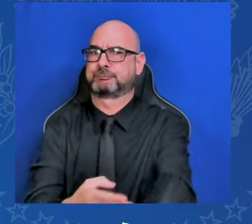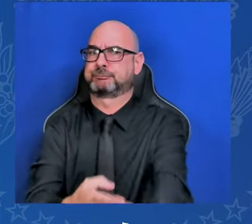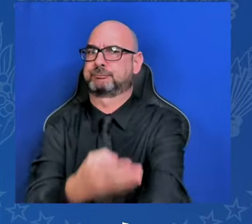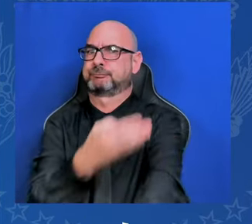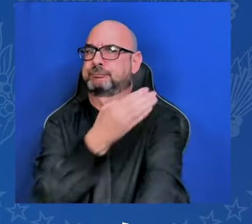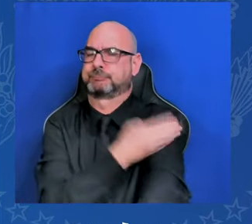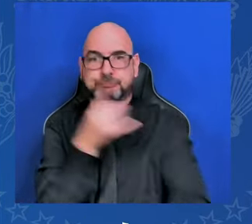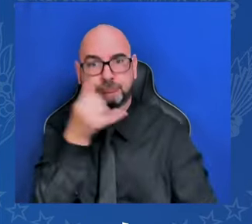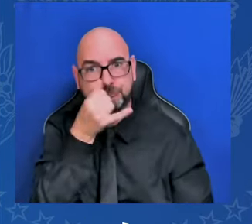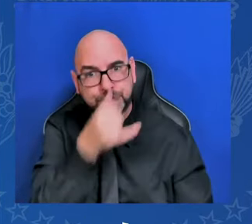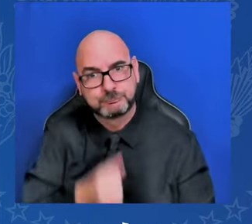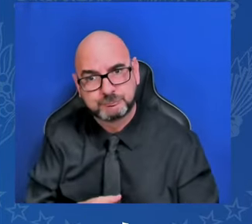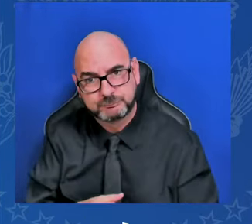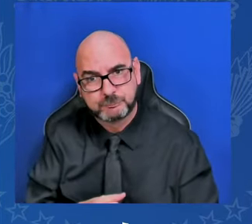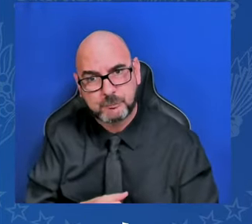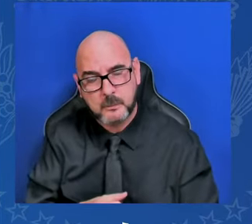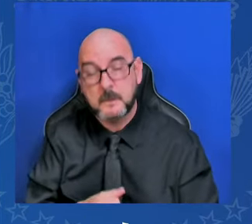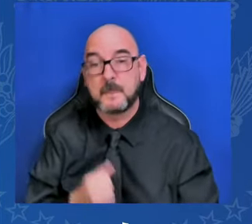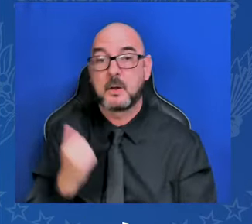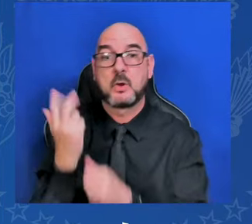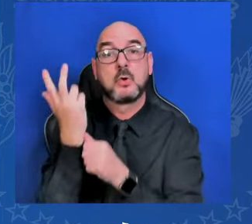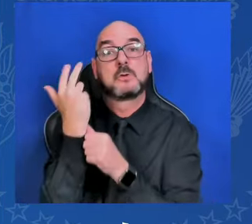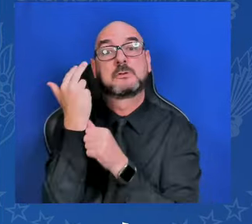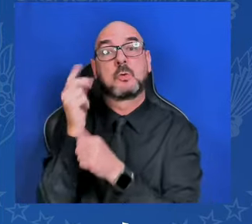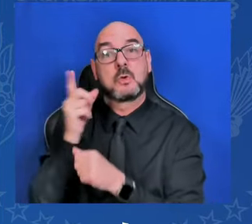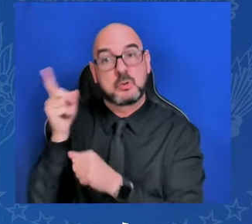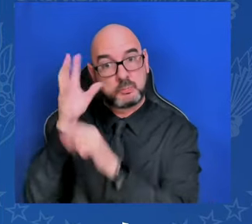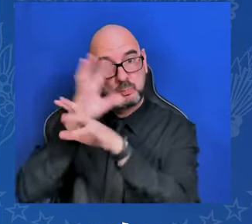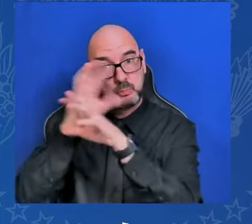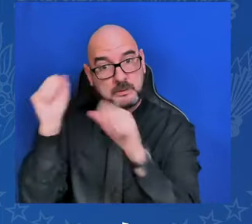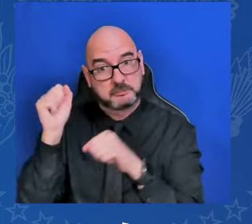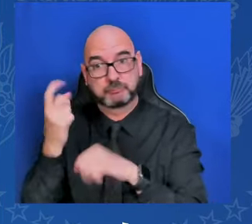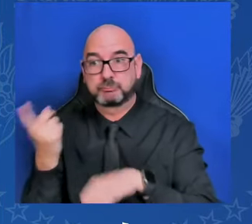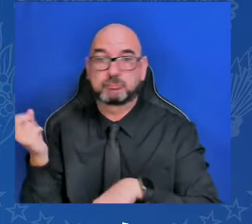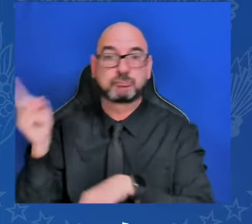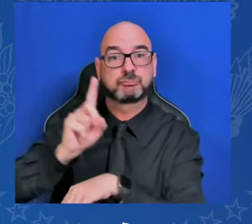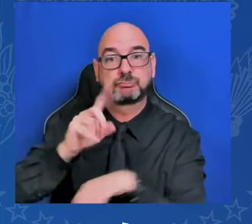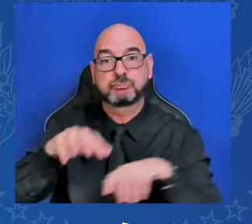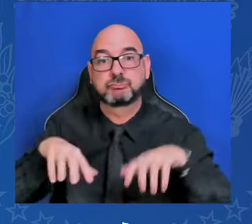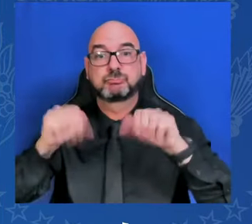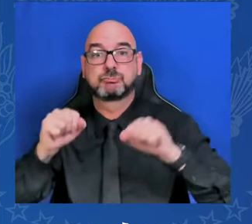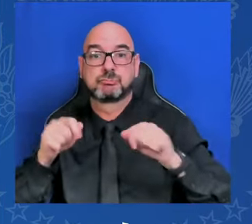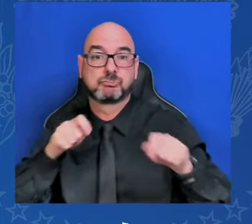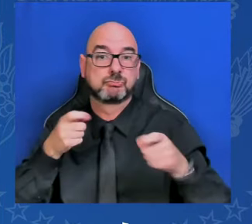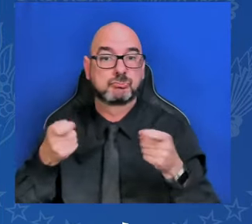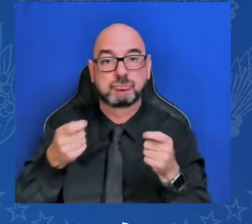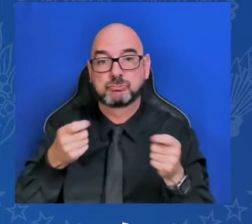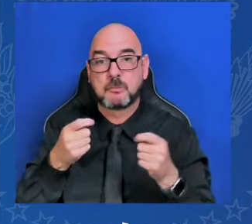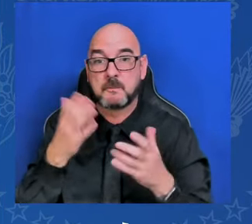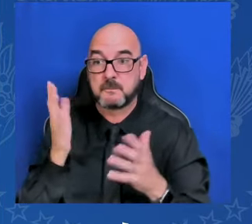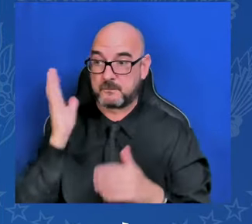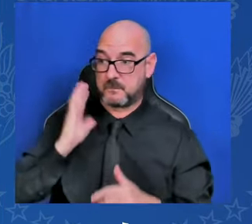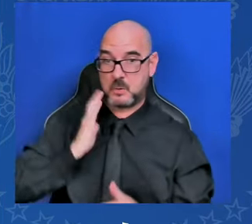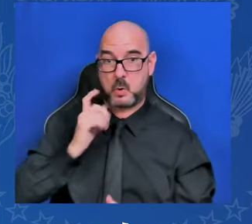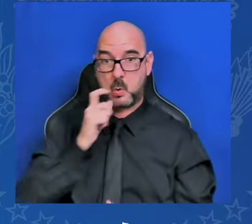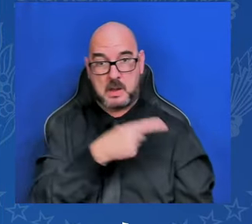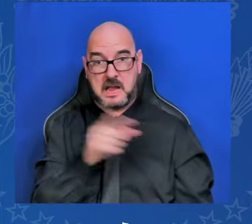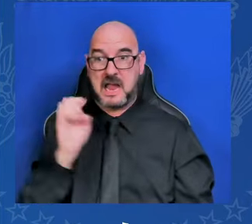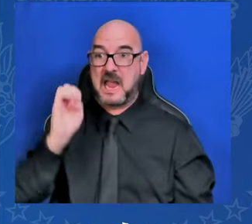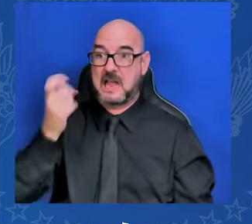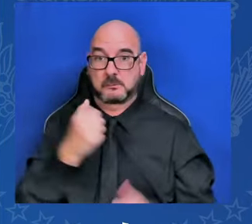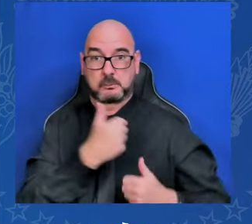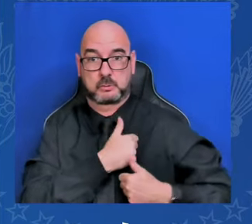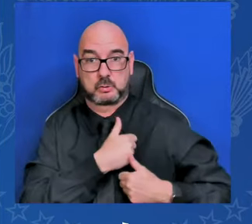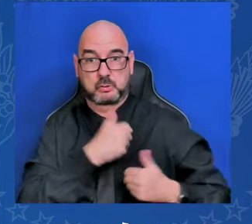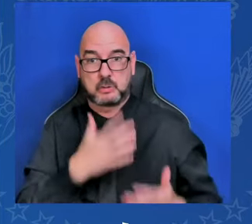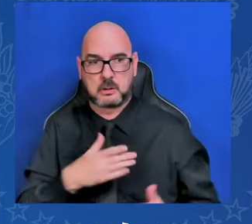millions of veterans who had served this country suffering from brutal exposure to burn